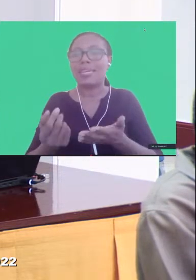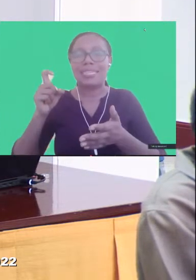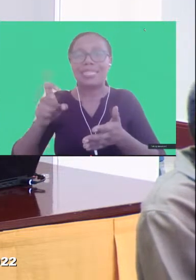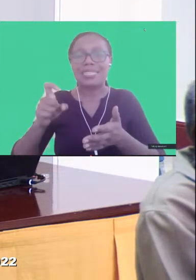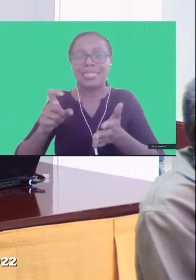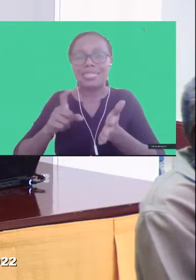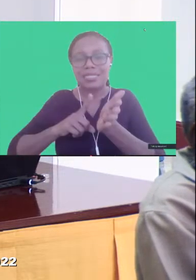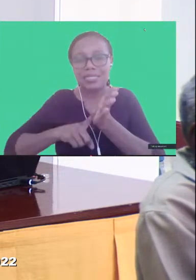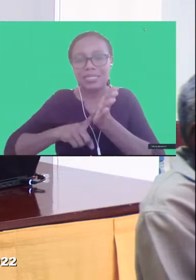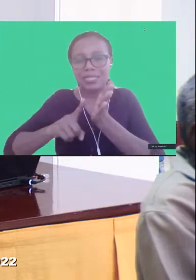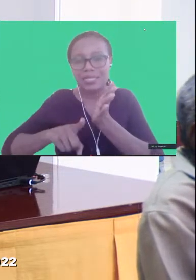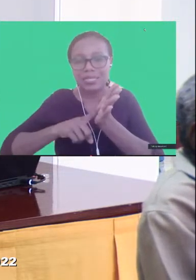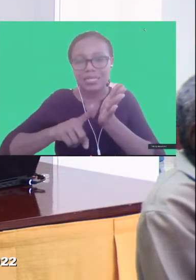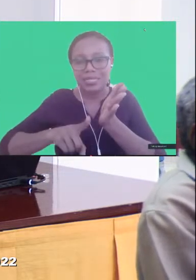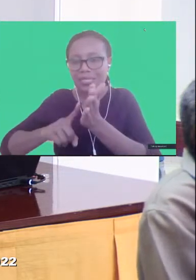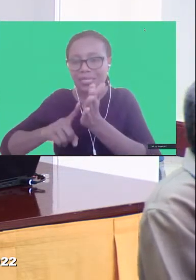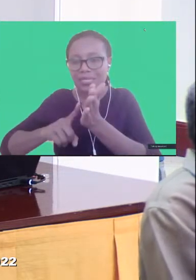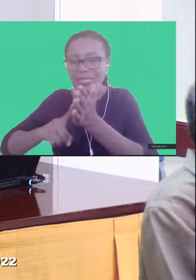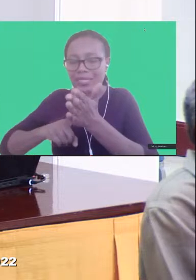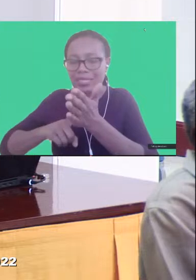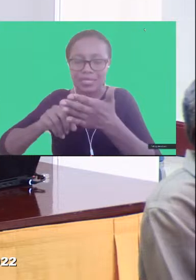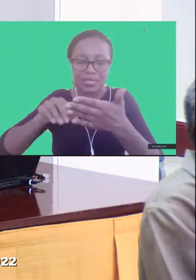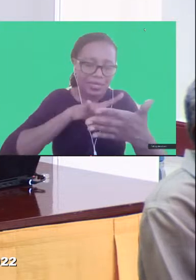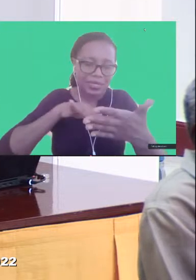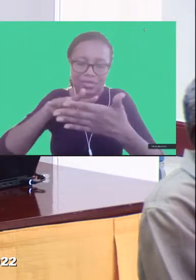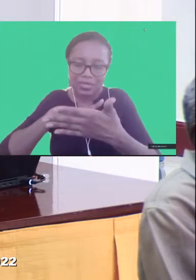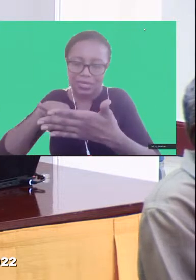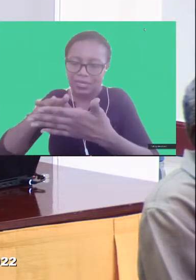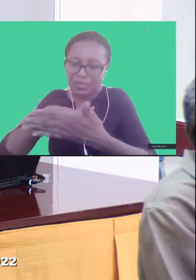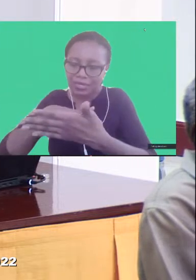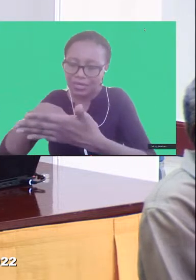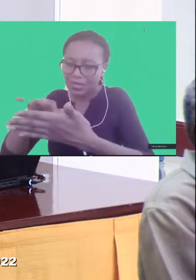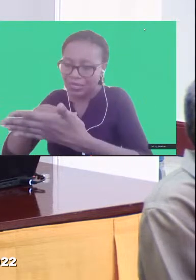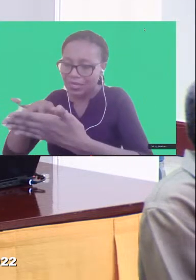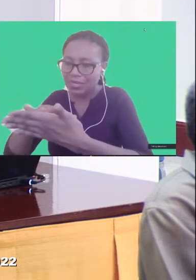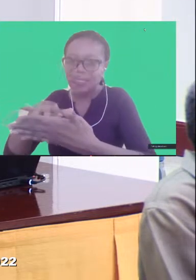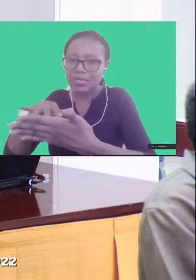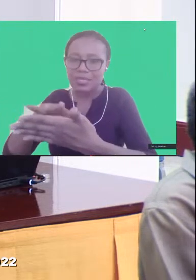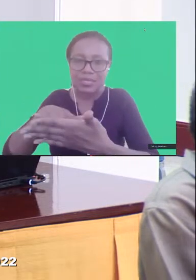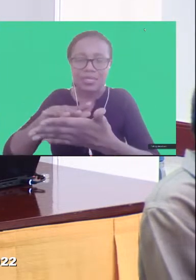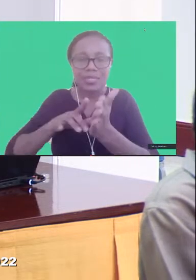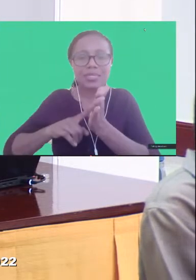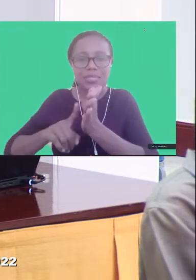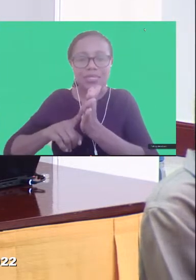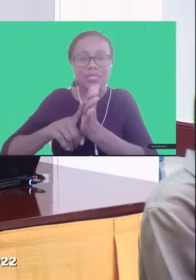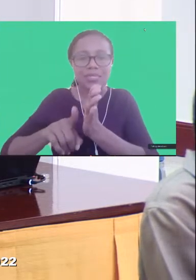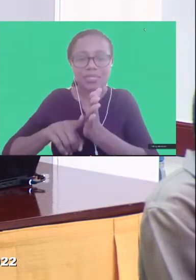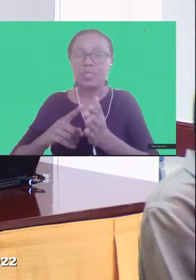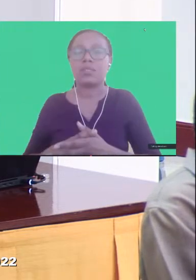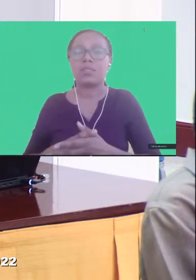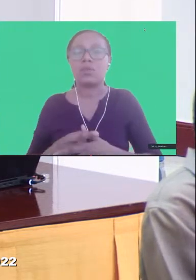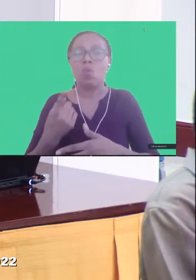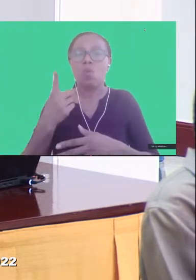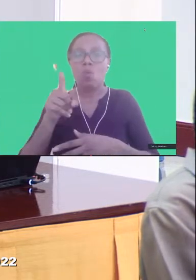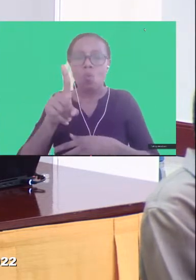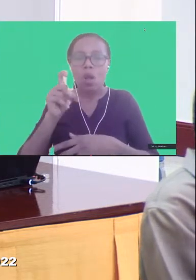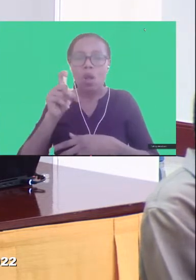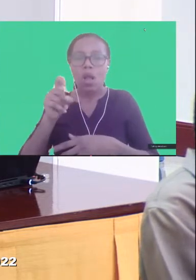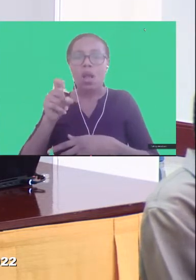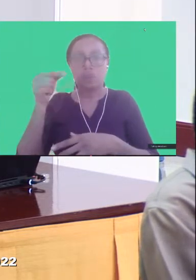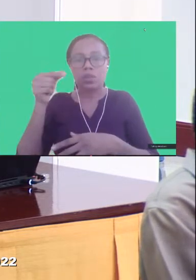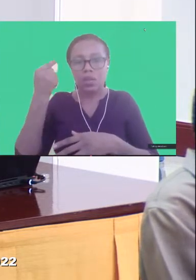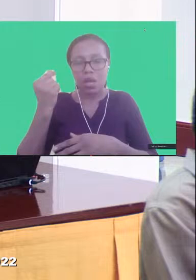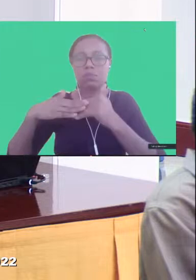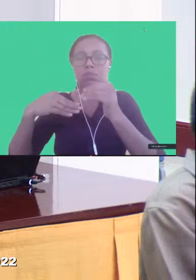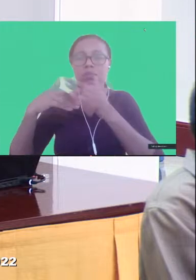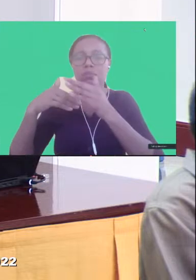over 100 government buildings. It builds on the work that would have previously done on the other program that I'll speak to next. So we need to get a